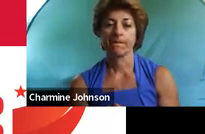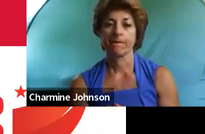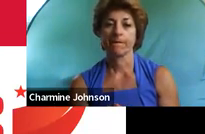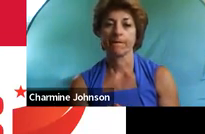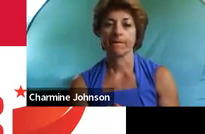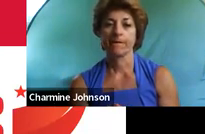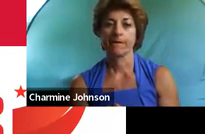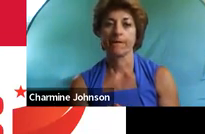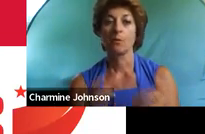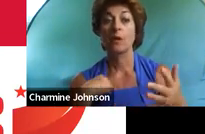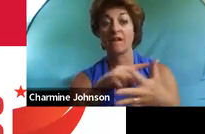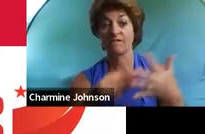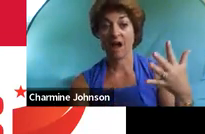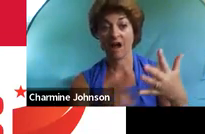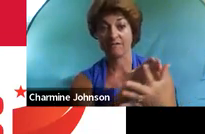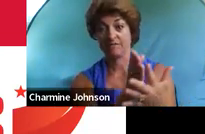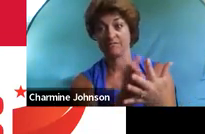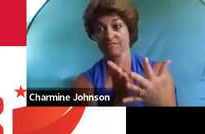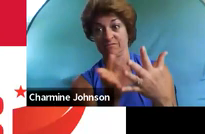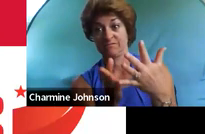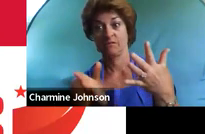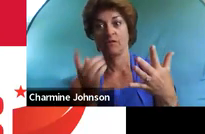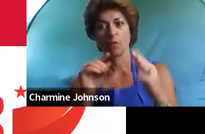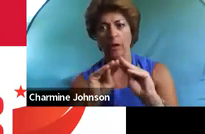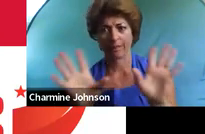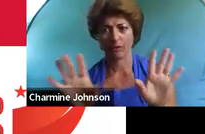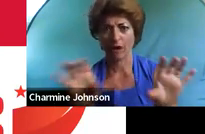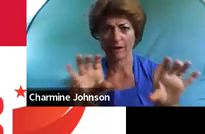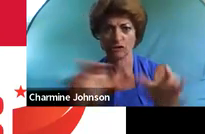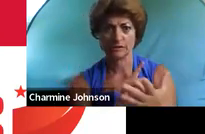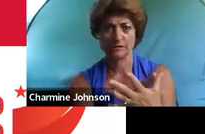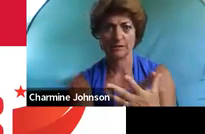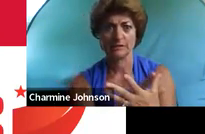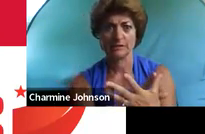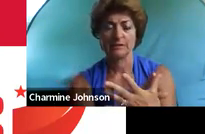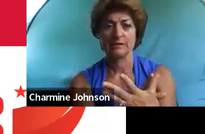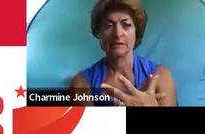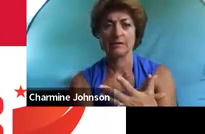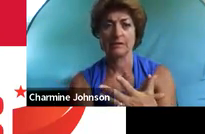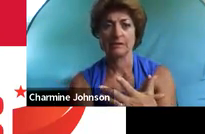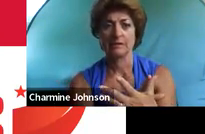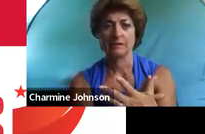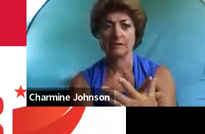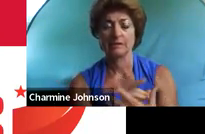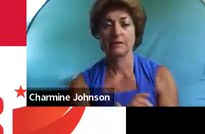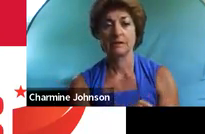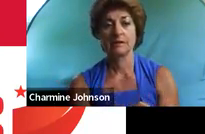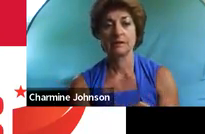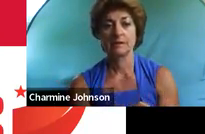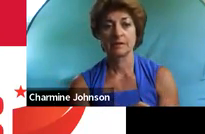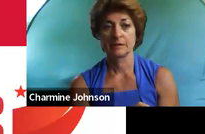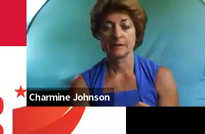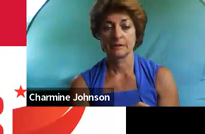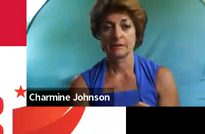And the 5 domains sort of in a clearer fashion written here. And next slide.